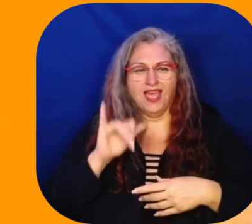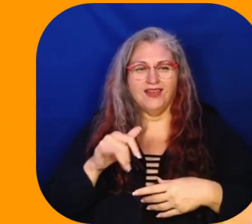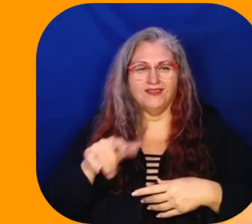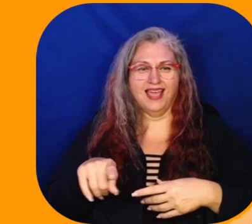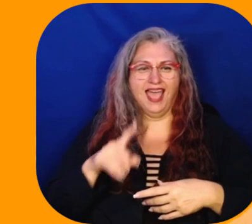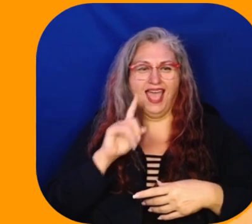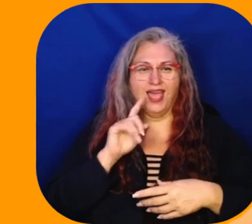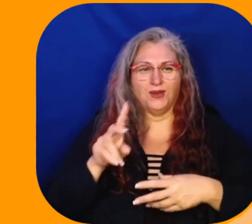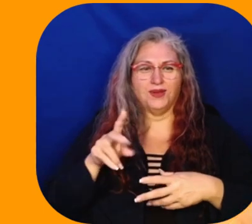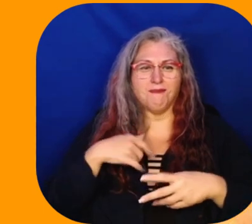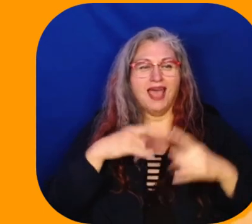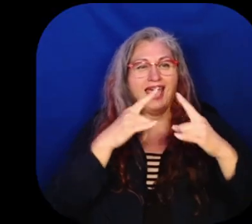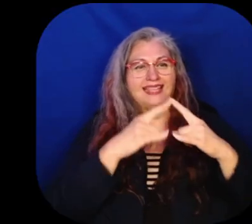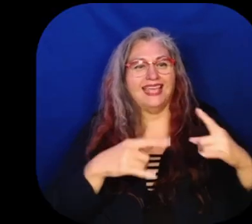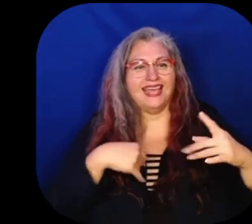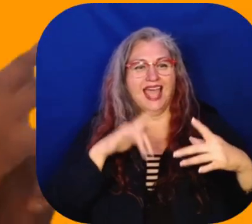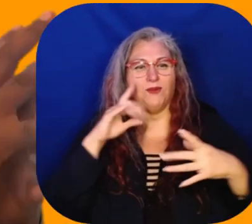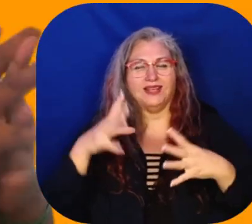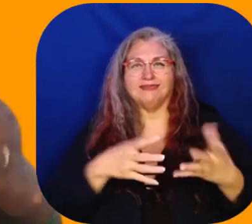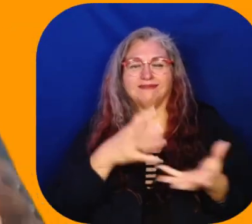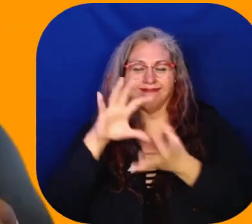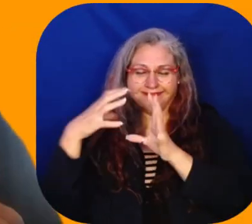tent tonight and play with it like a toy.